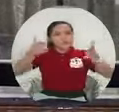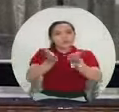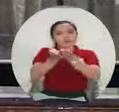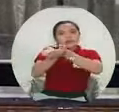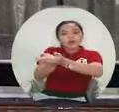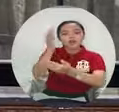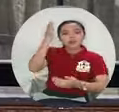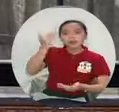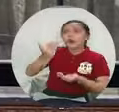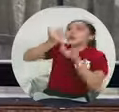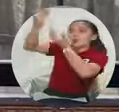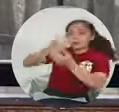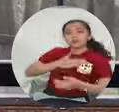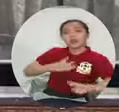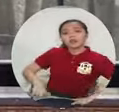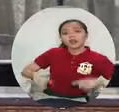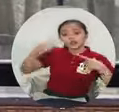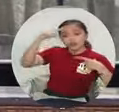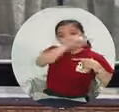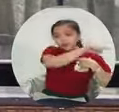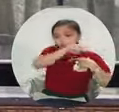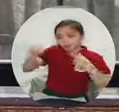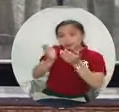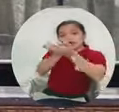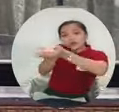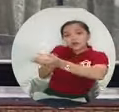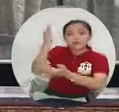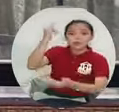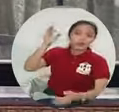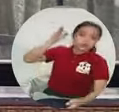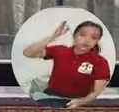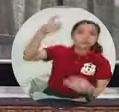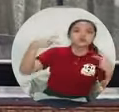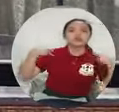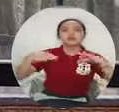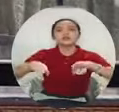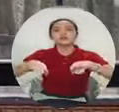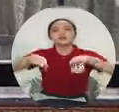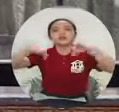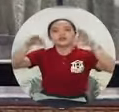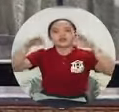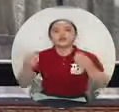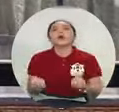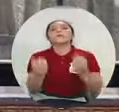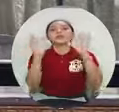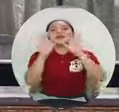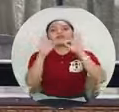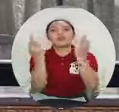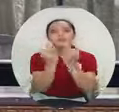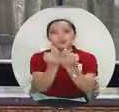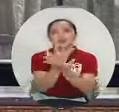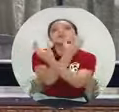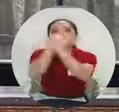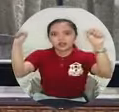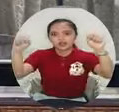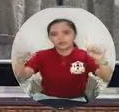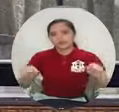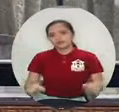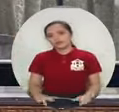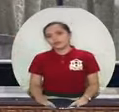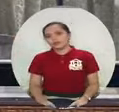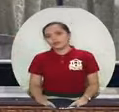of his commitment. He went through many dark hours and time of his life, great testing of his dreams